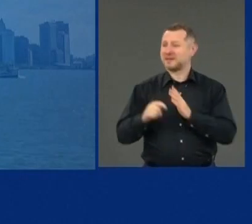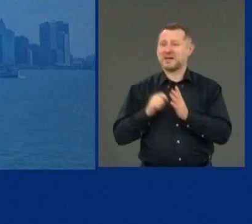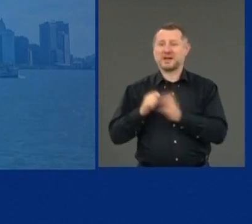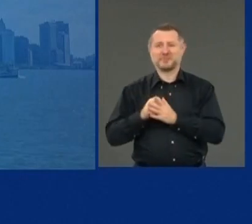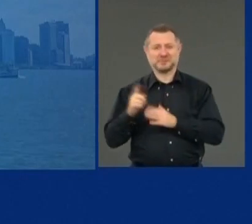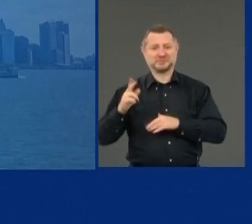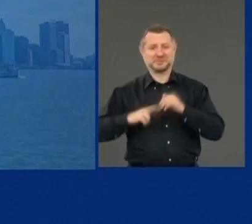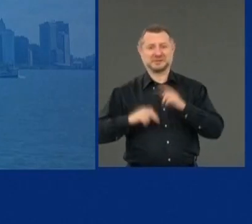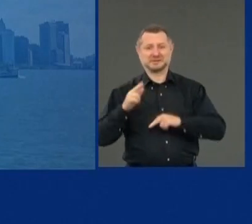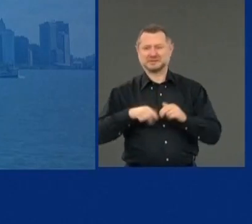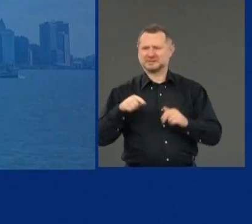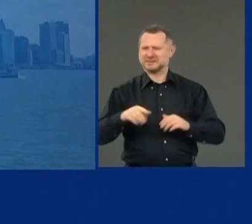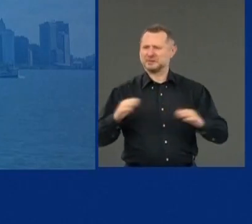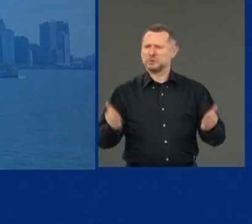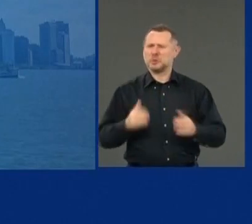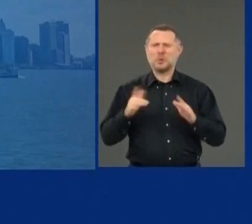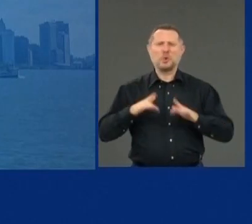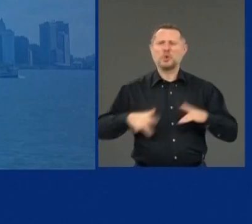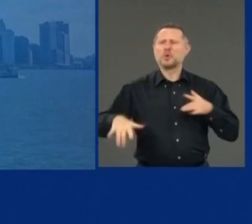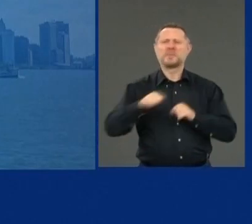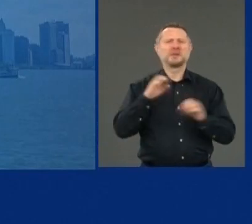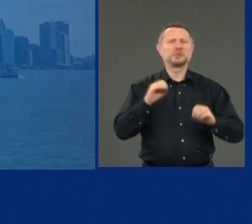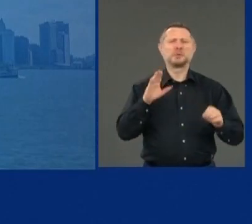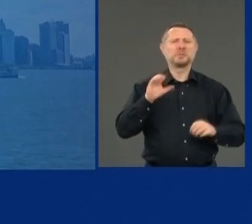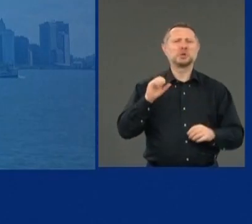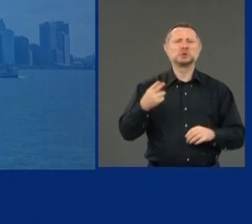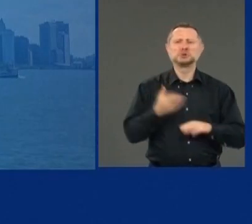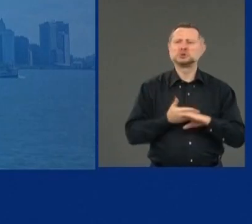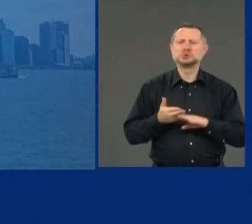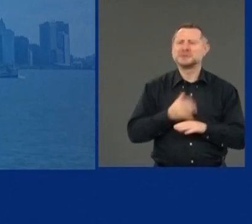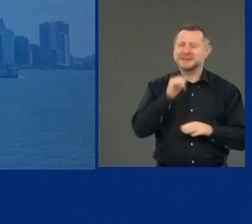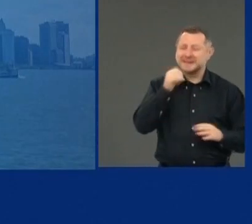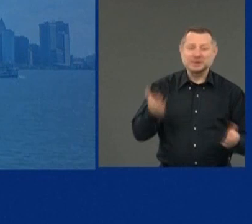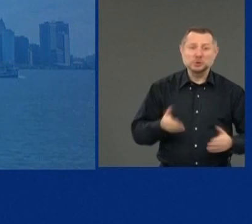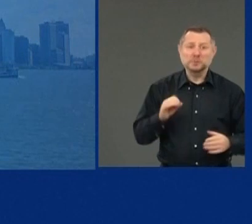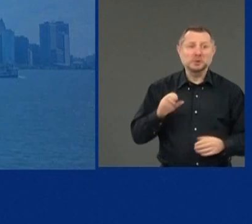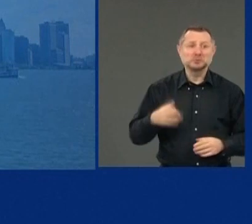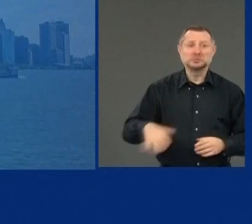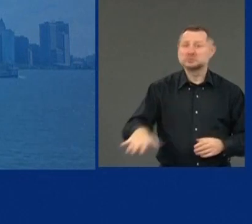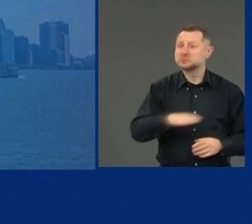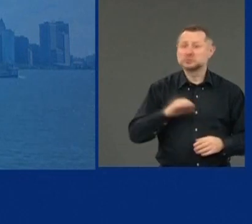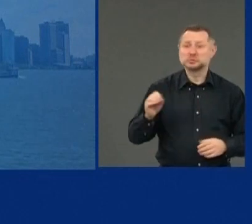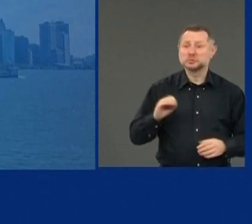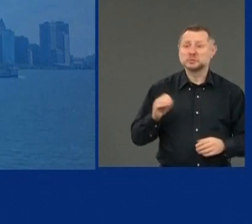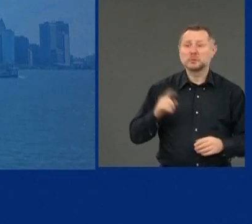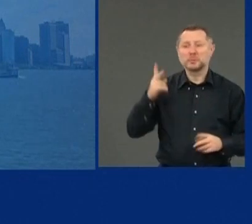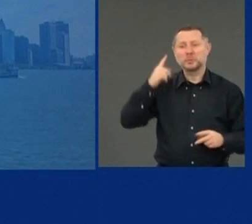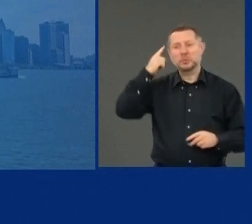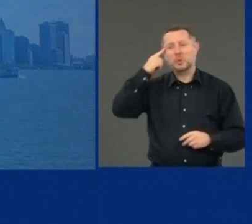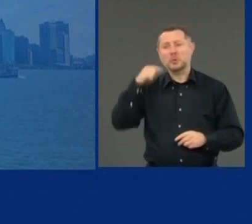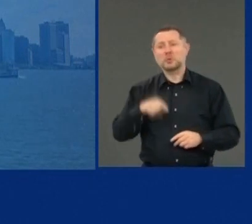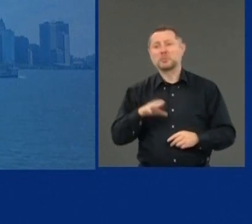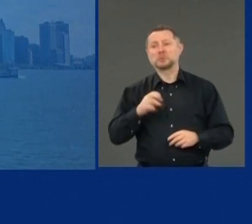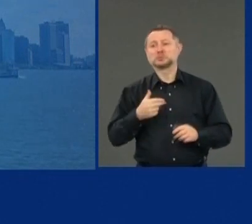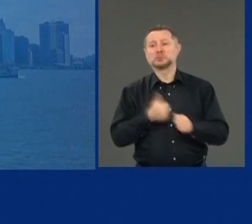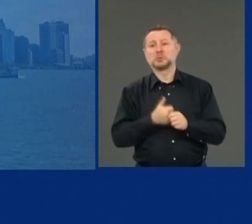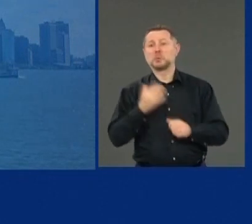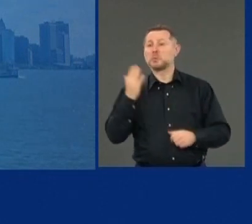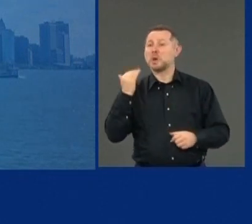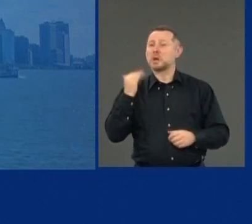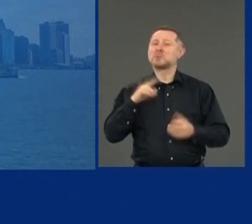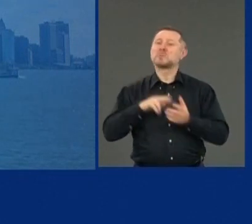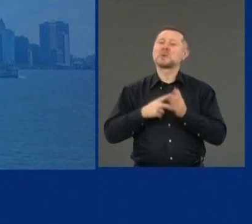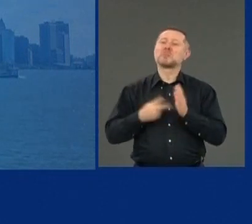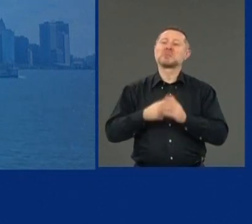was no beach. There was no beach. People assume you have a beach because Mother Nature put